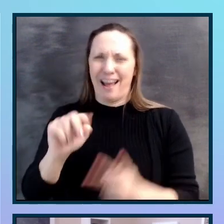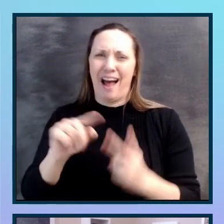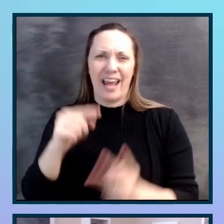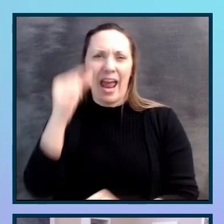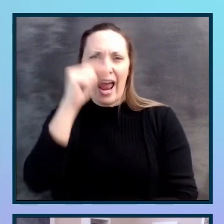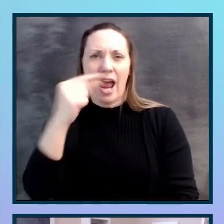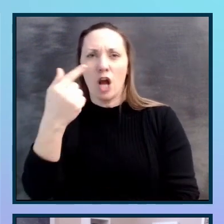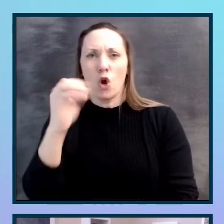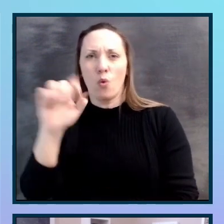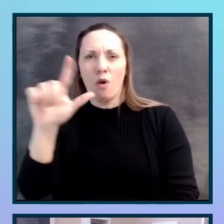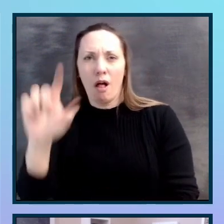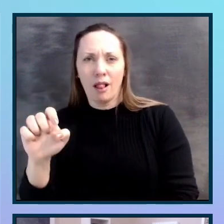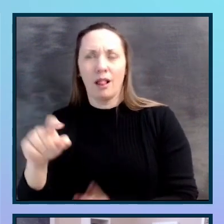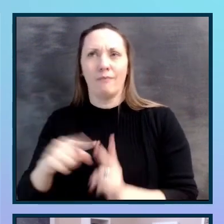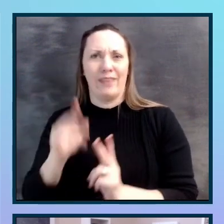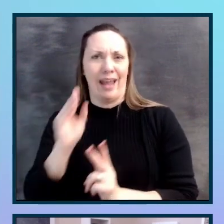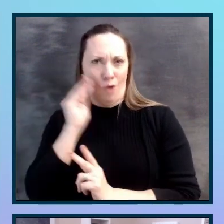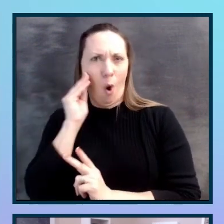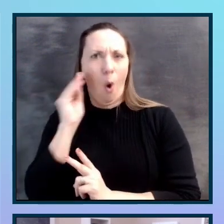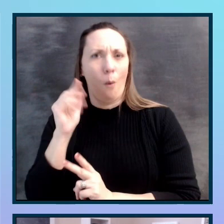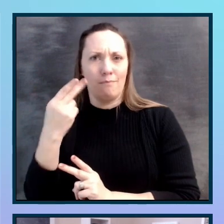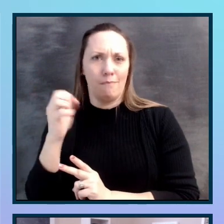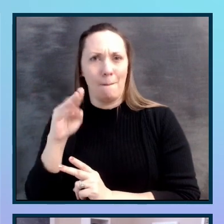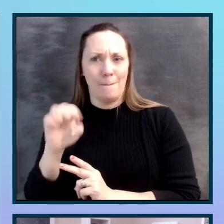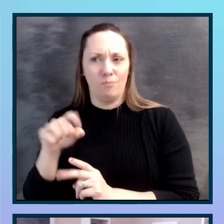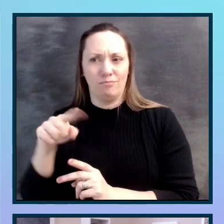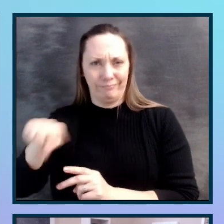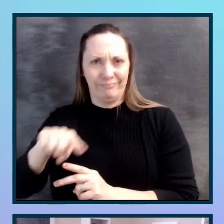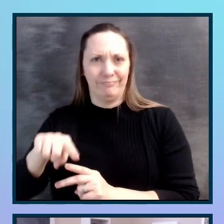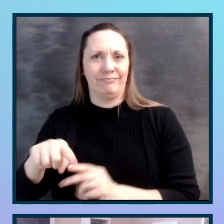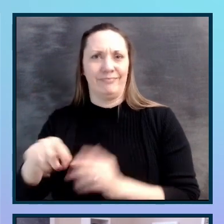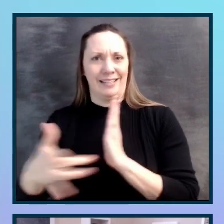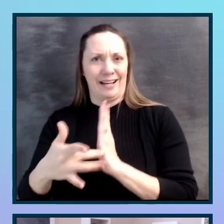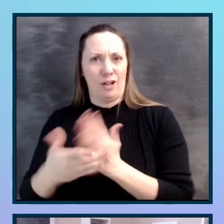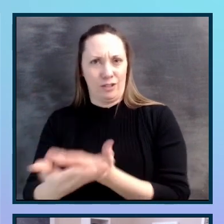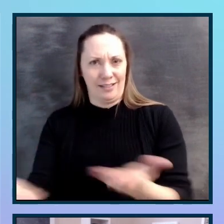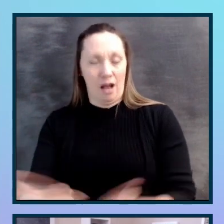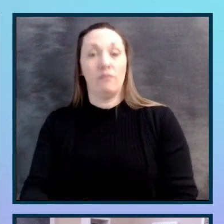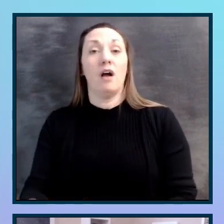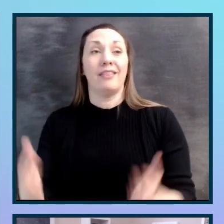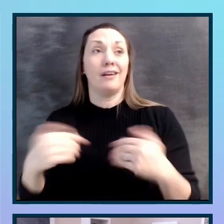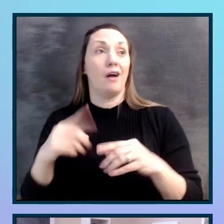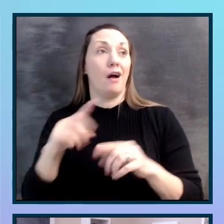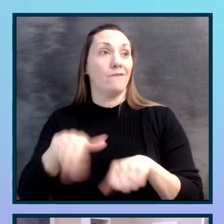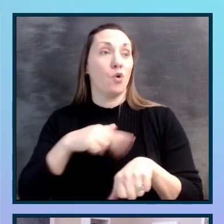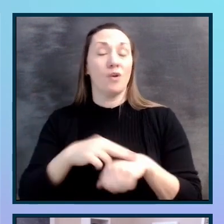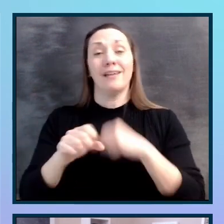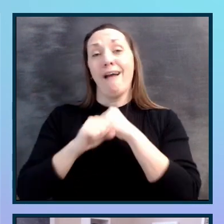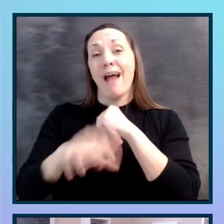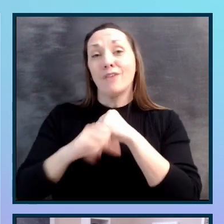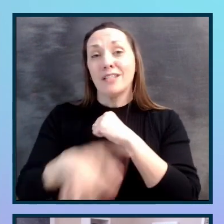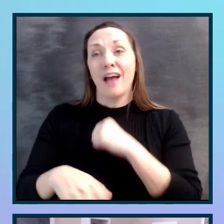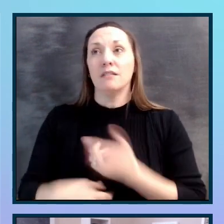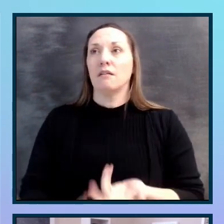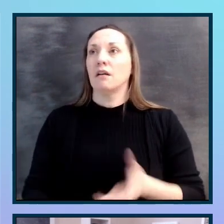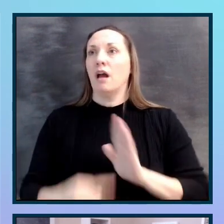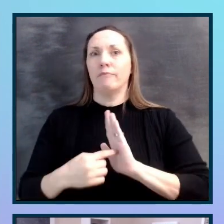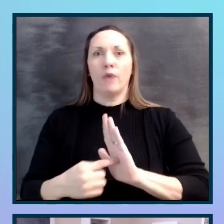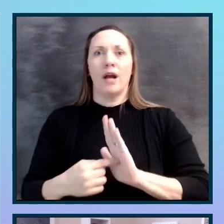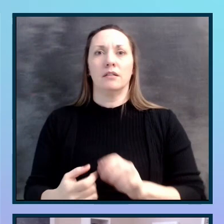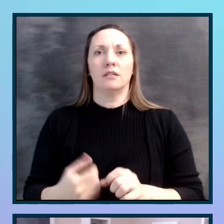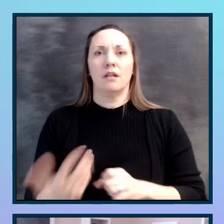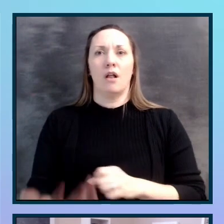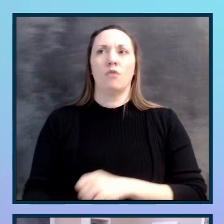and the HomePod. And such. And of course, advertising. It was premiered way back in the day with